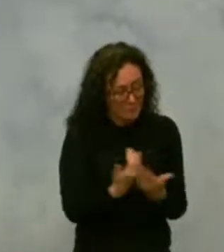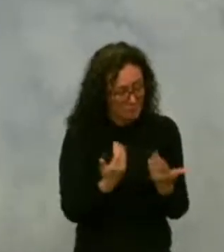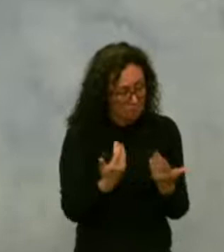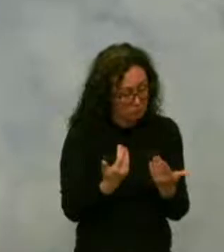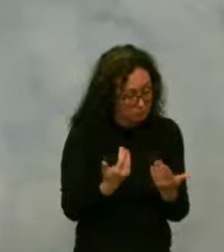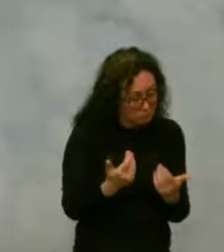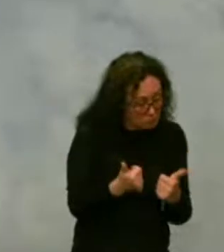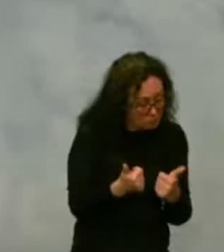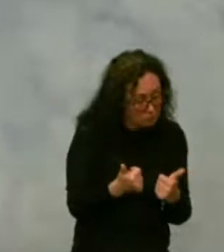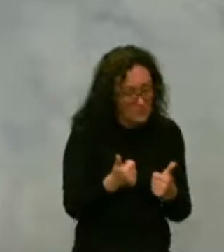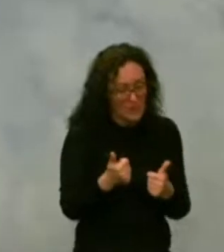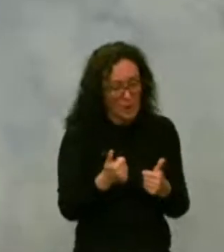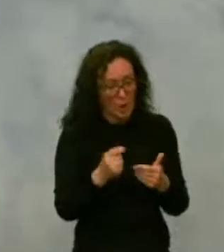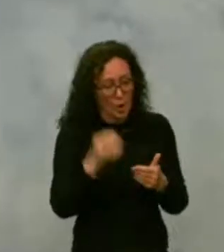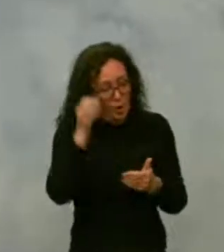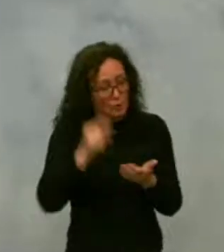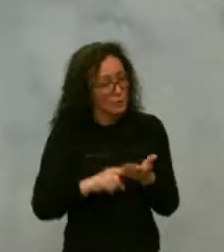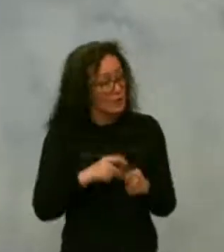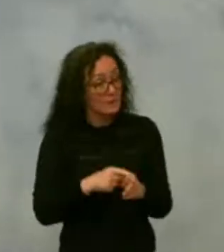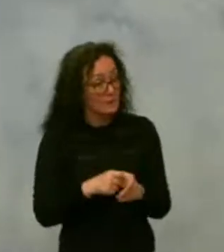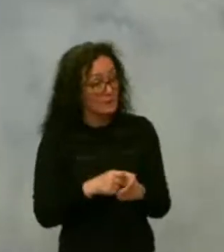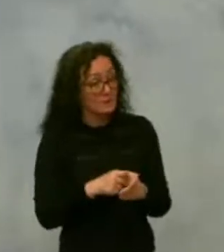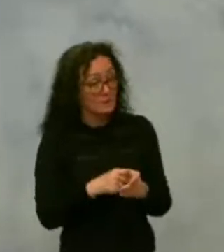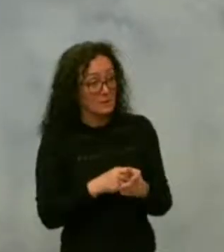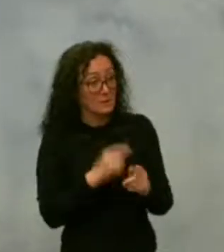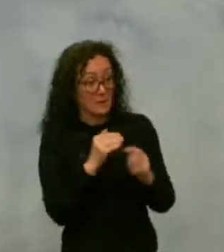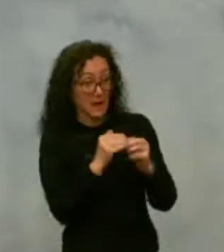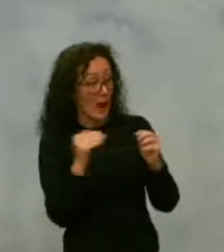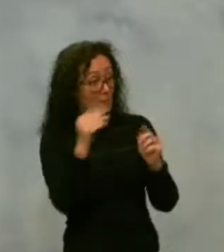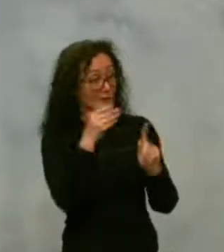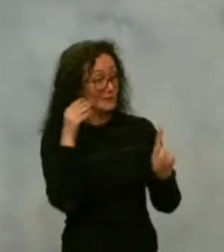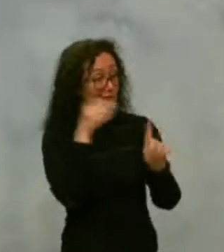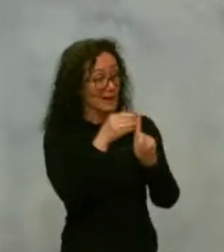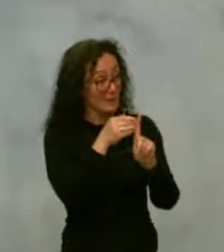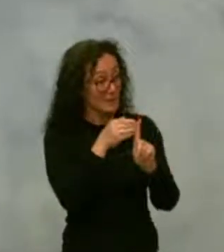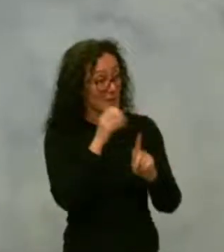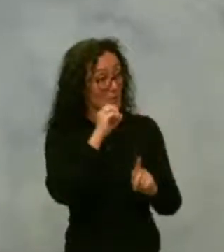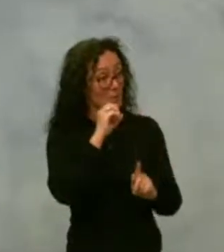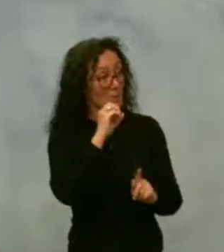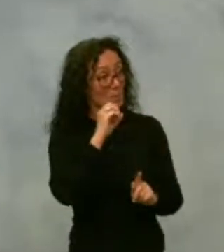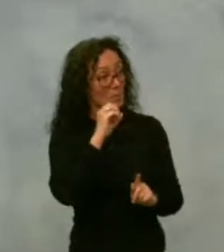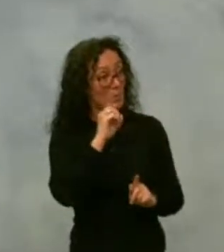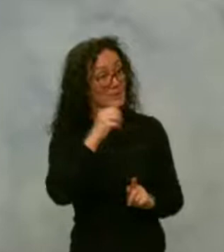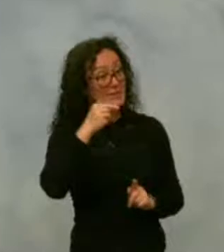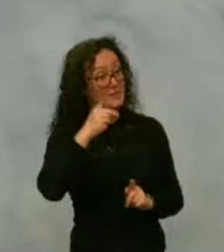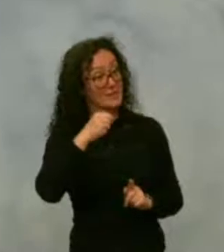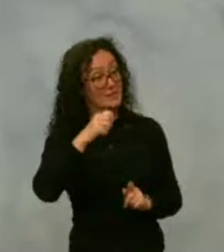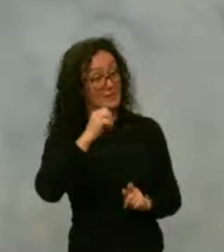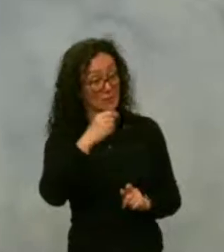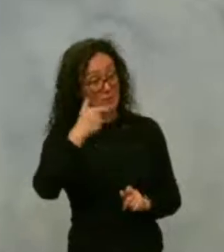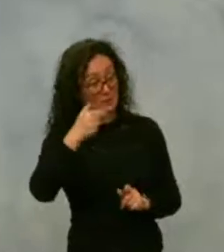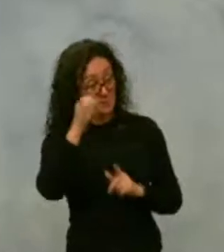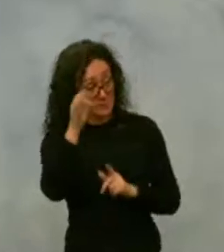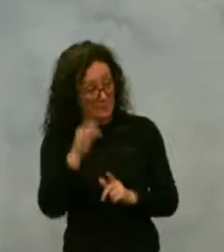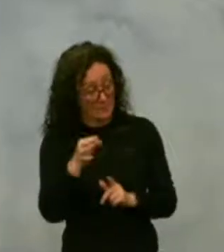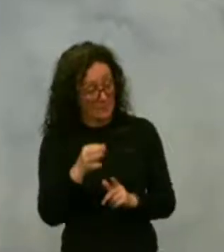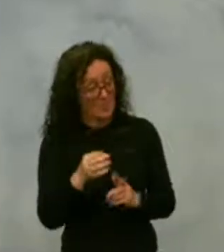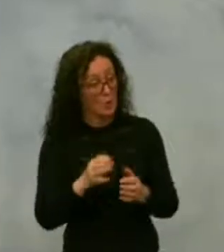in respect of council tax, it's ahead of target by 0.07%. Non-domestic rates ahead